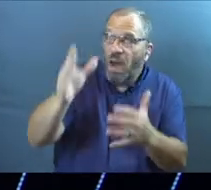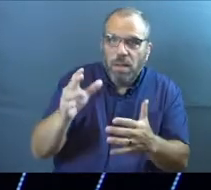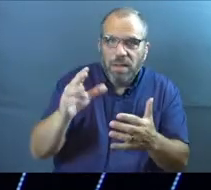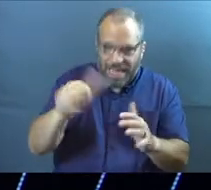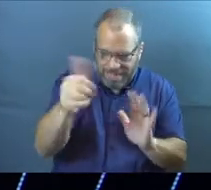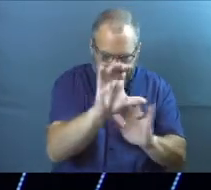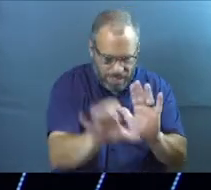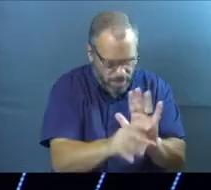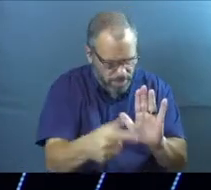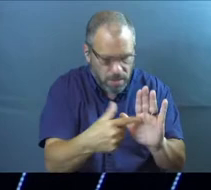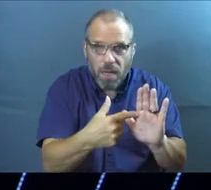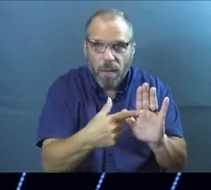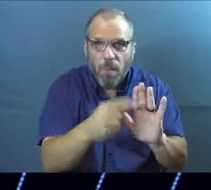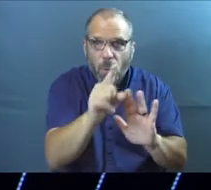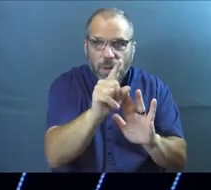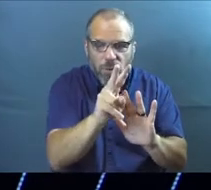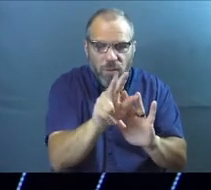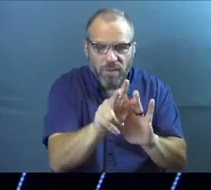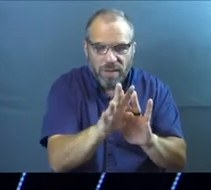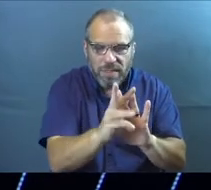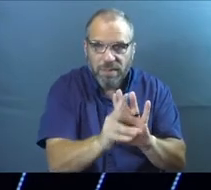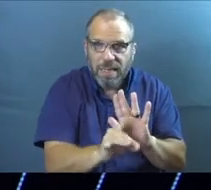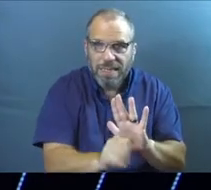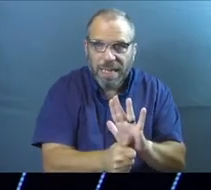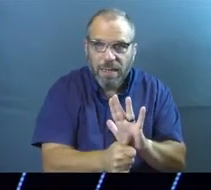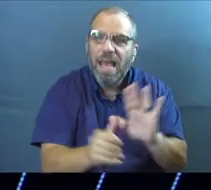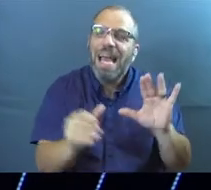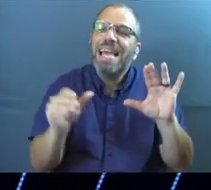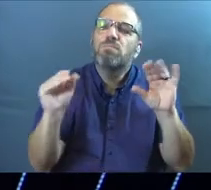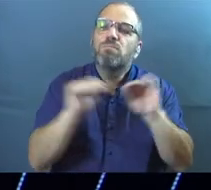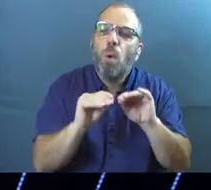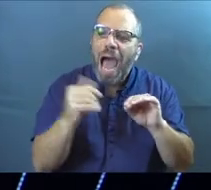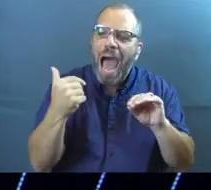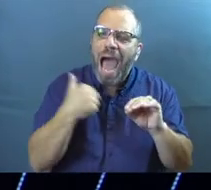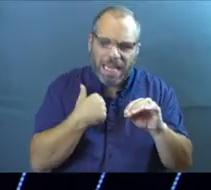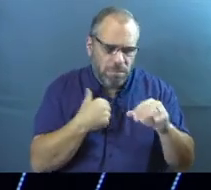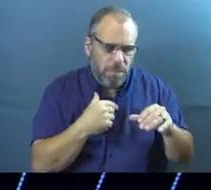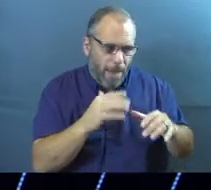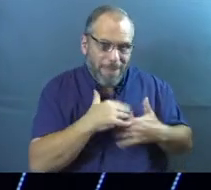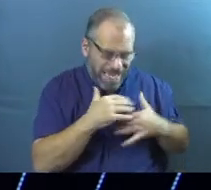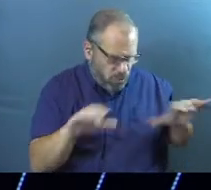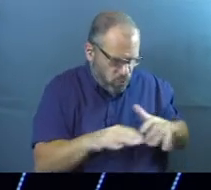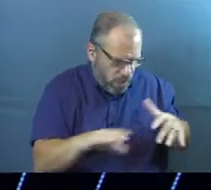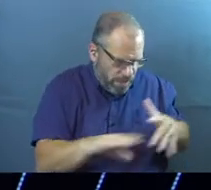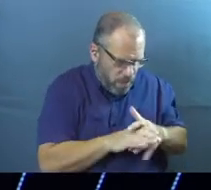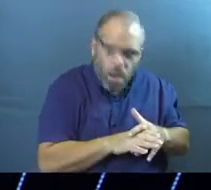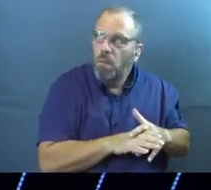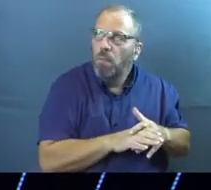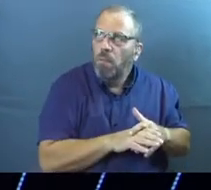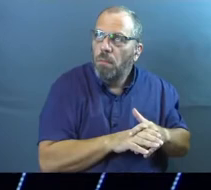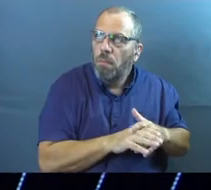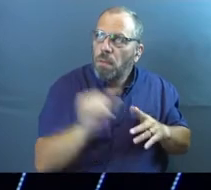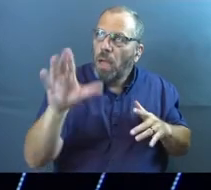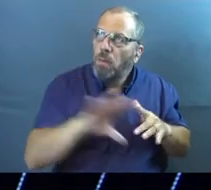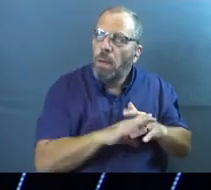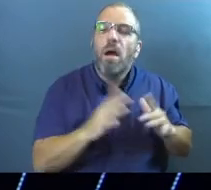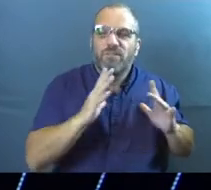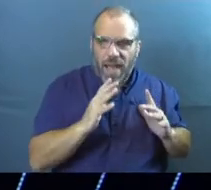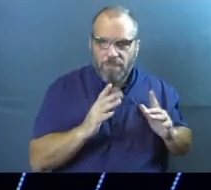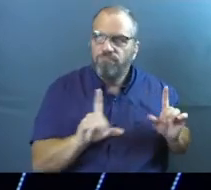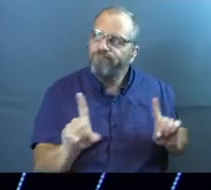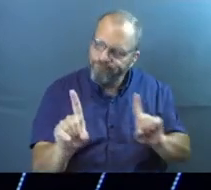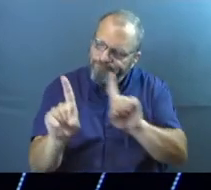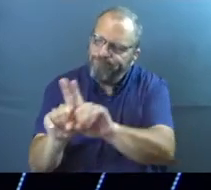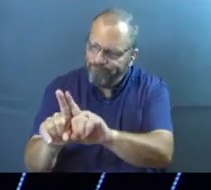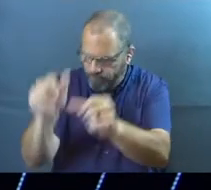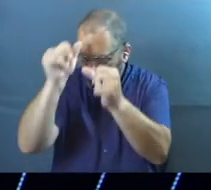the Ten Commandments? Yes, but it's so much more. I've got to be interrupted daily by God. And I've